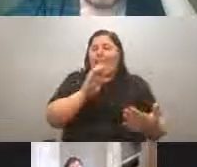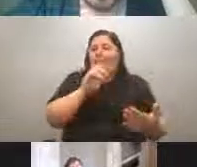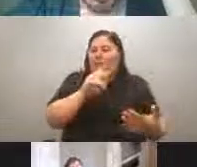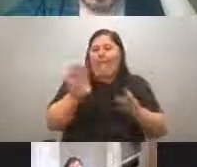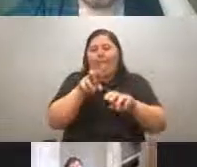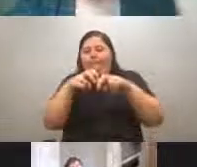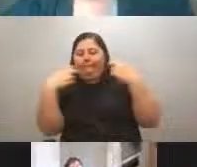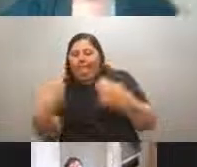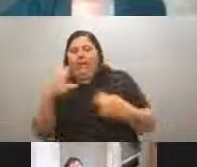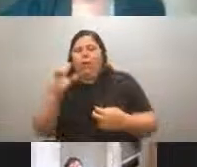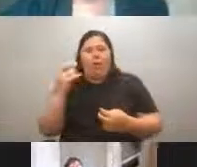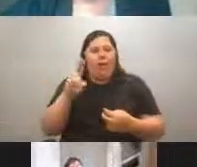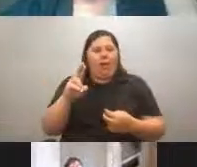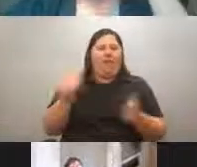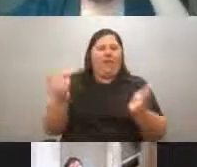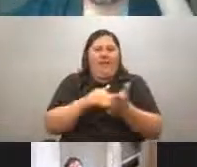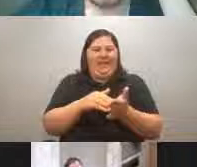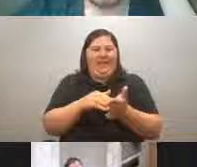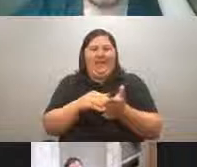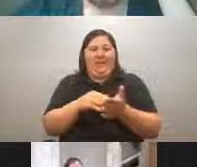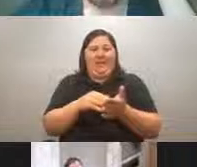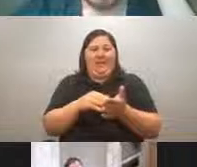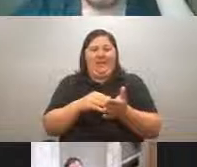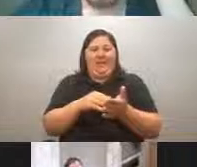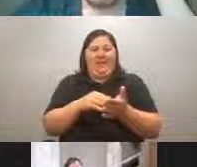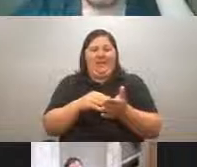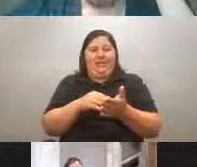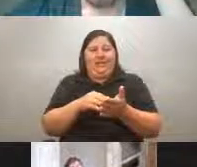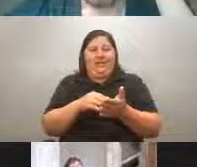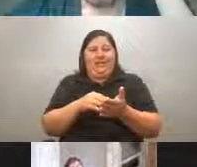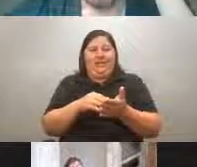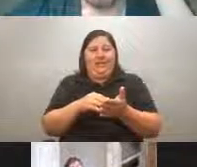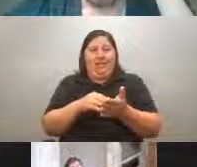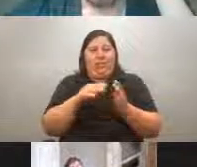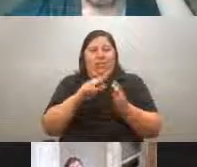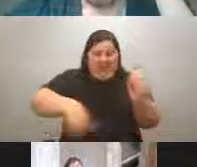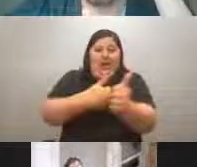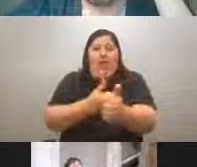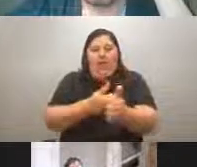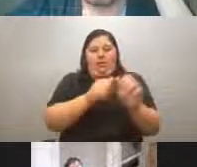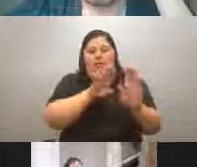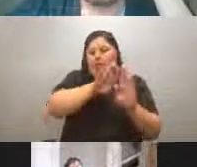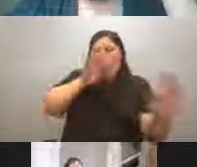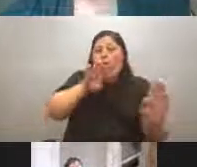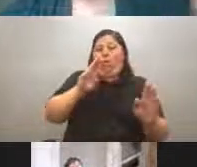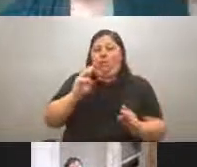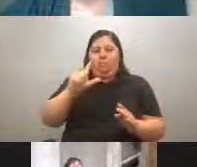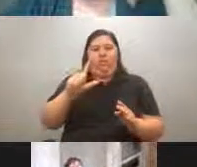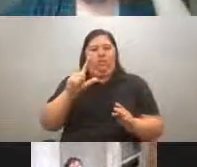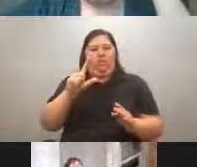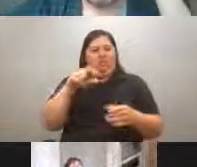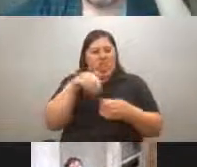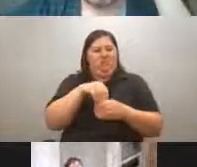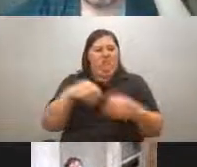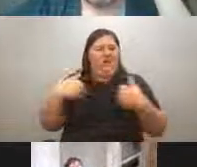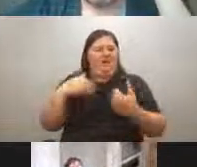those are all right against the wall of where the mural will be in the interior. And